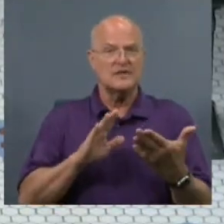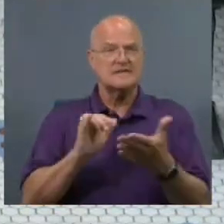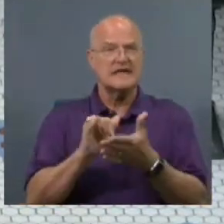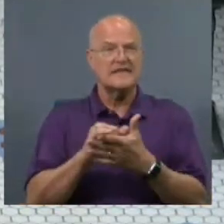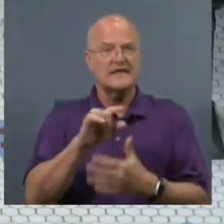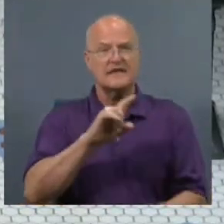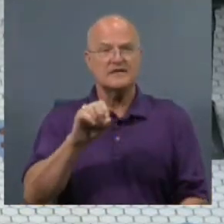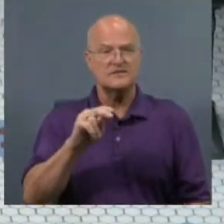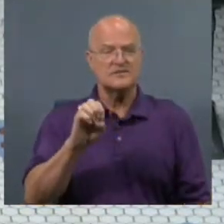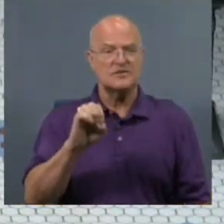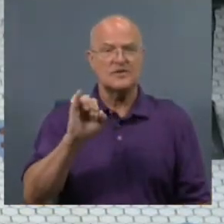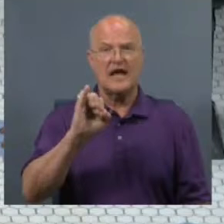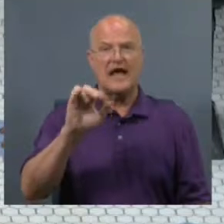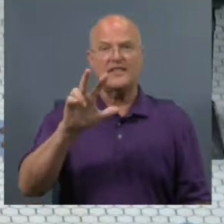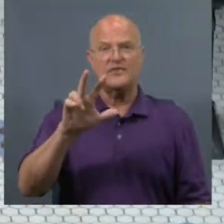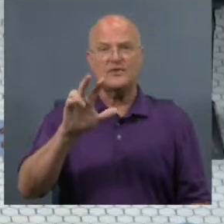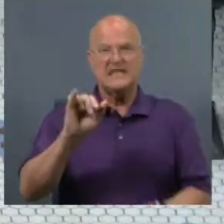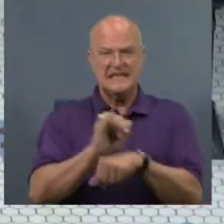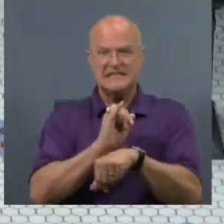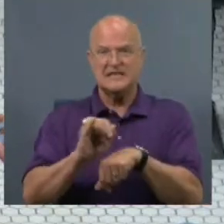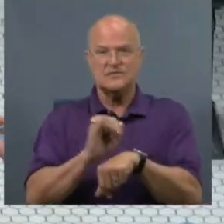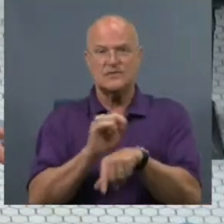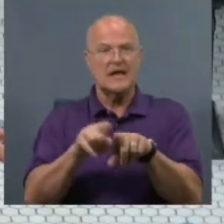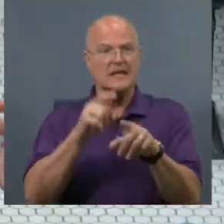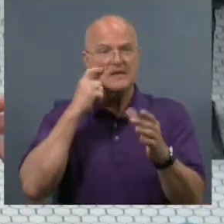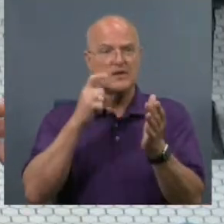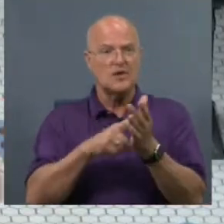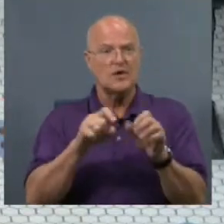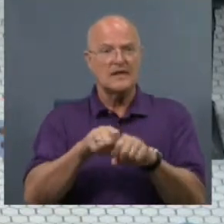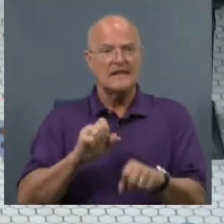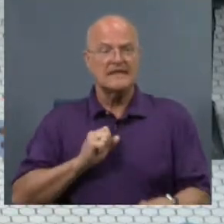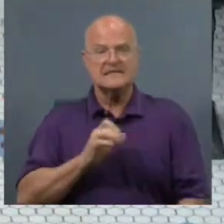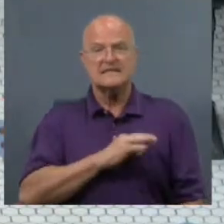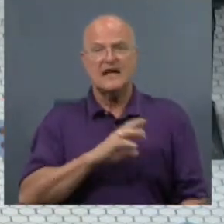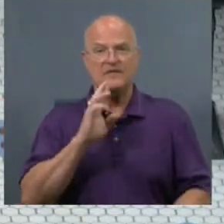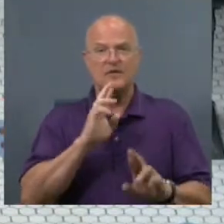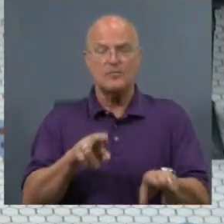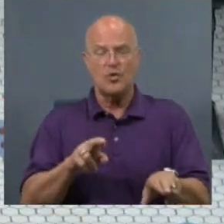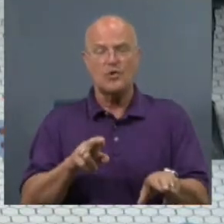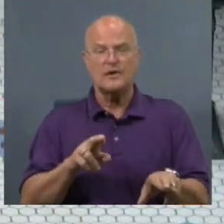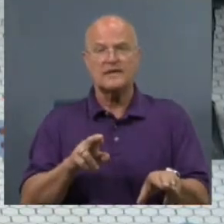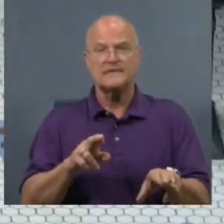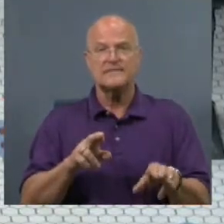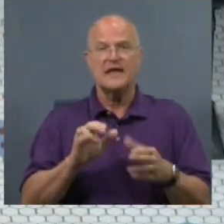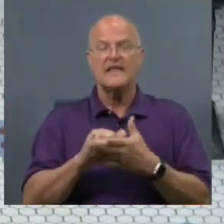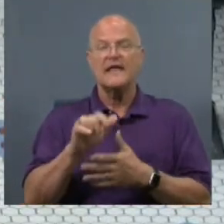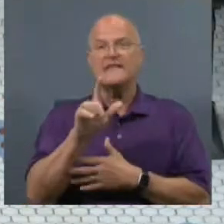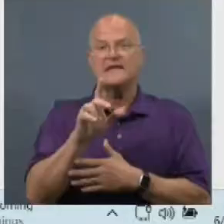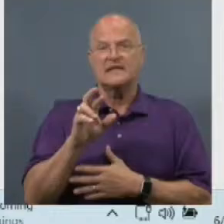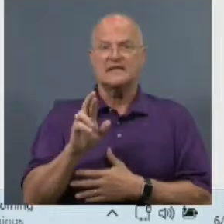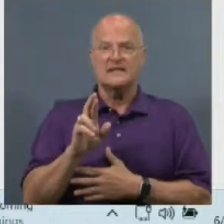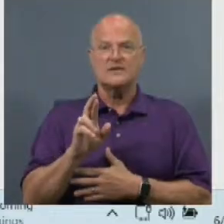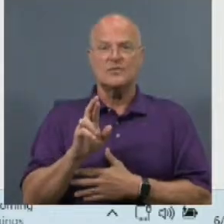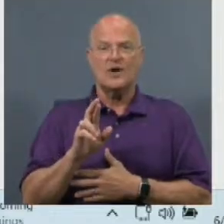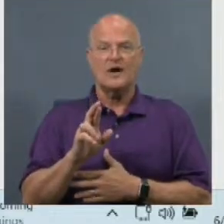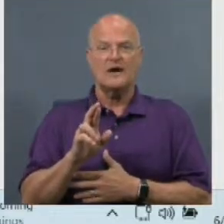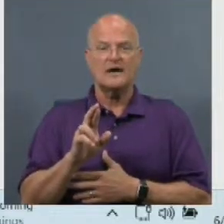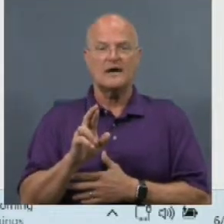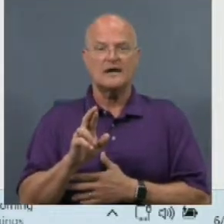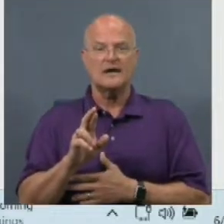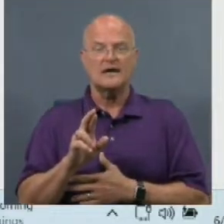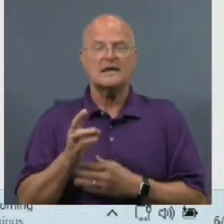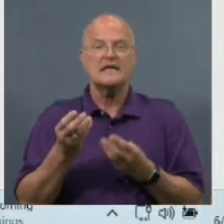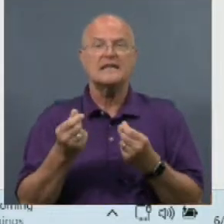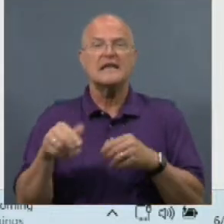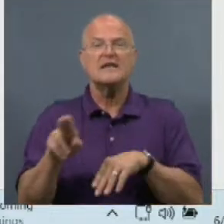the zoning as I3 industrial. As noted in the staff report and by staff earlier, the Little Rock's land